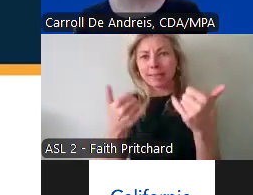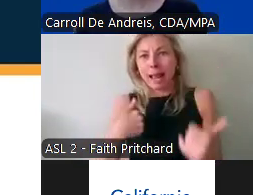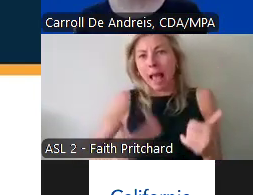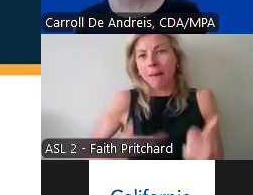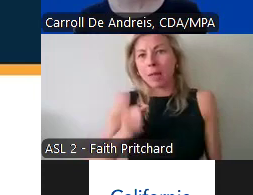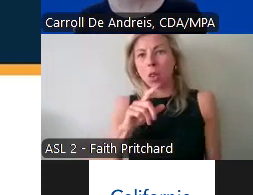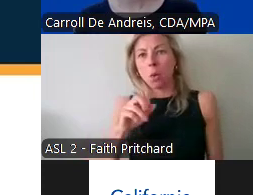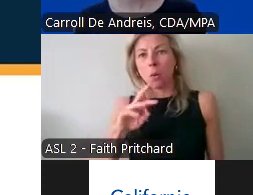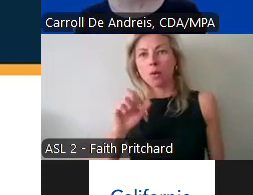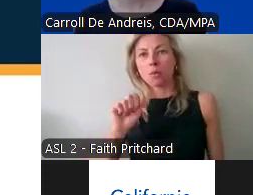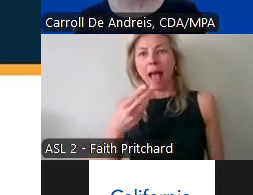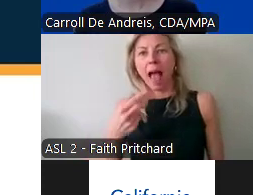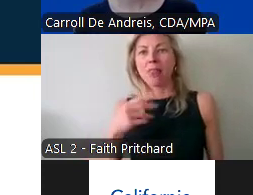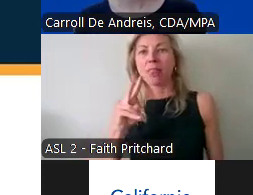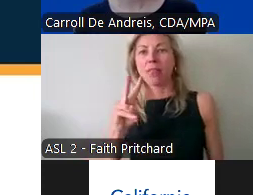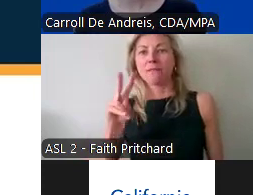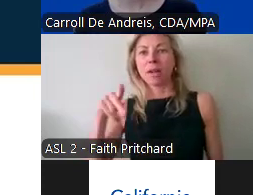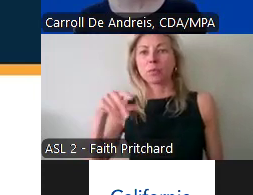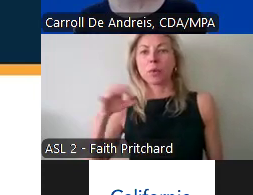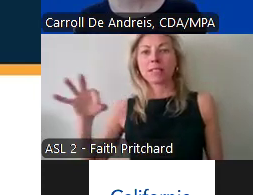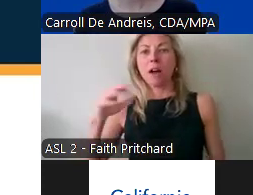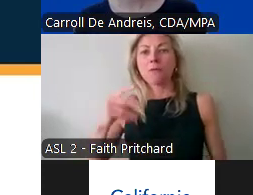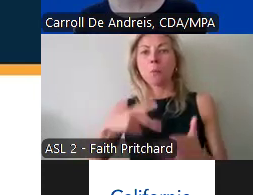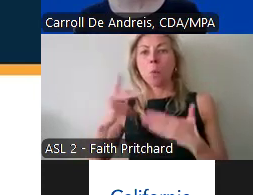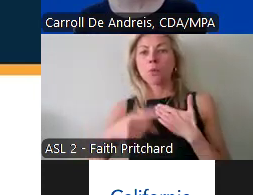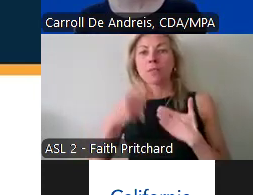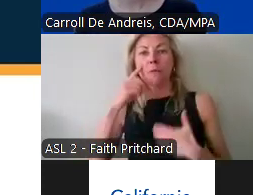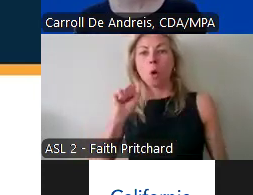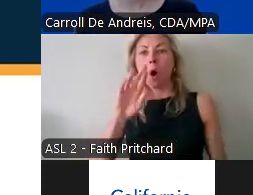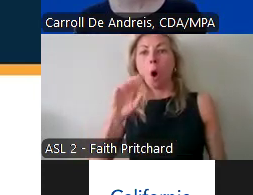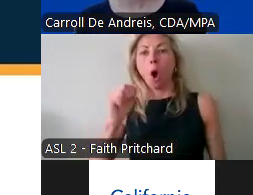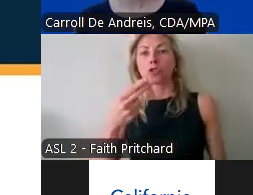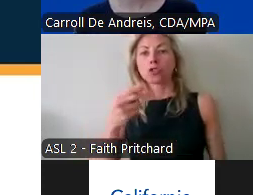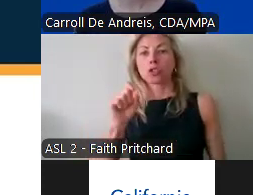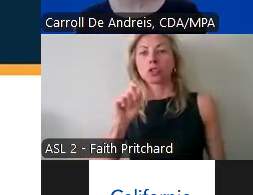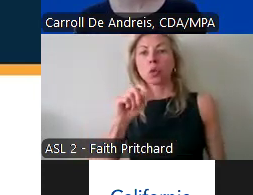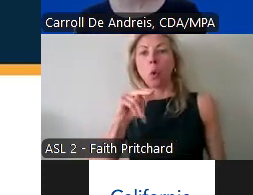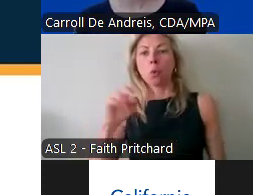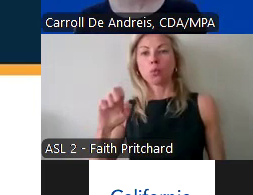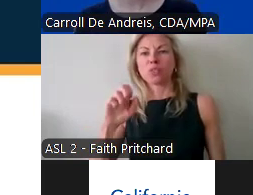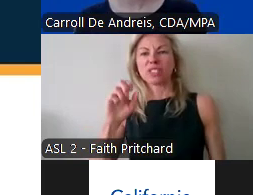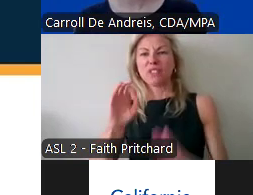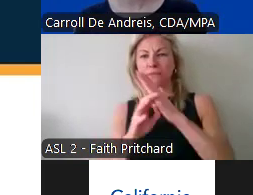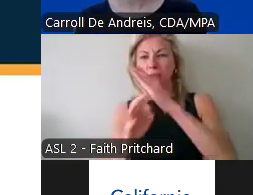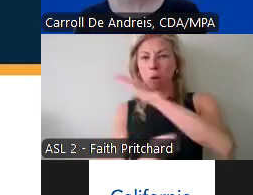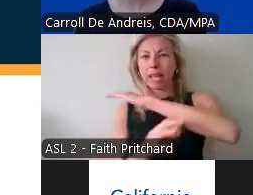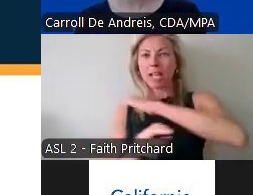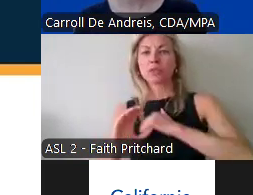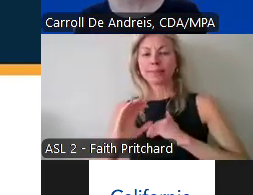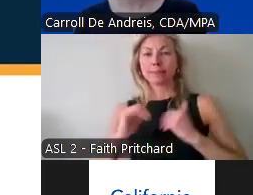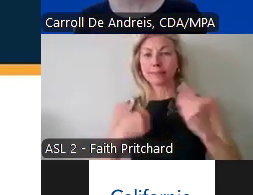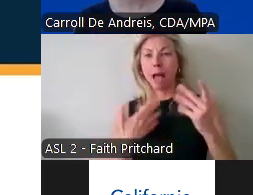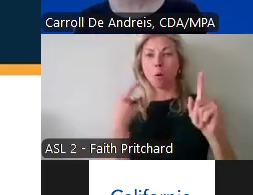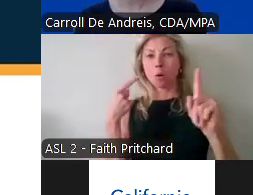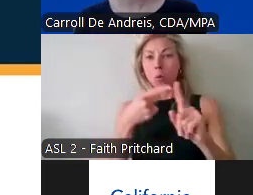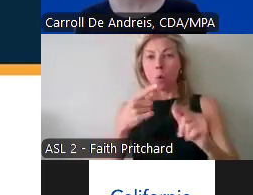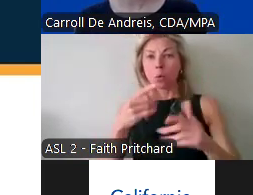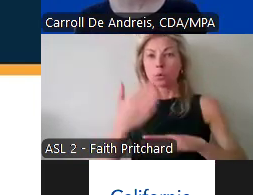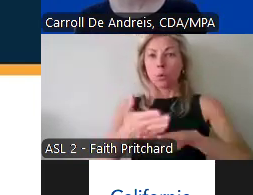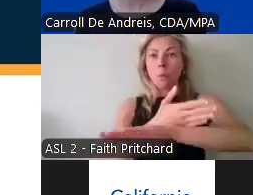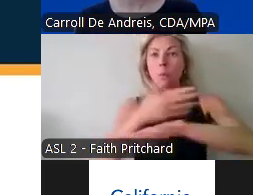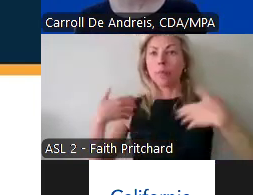Vice President of Programs for Archstone Foundation. And at Archstone Foundation, our mission is to improve the health and